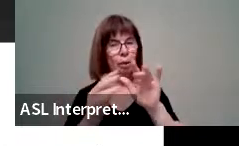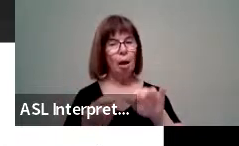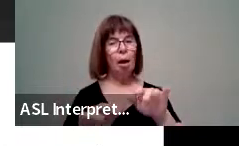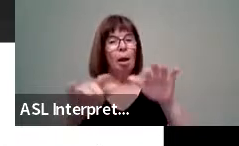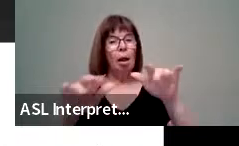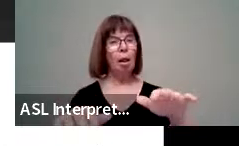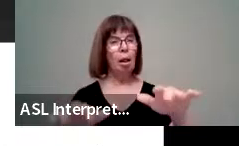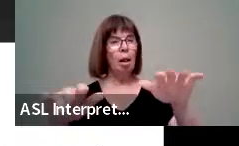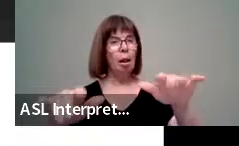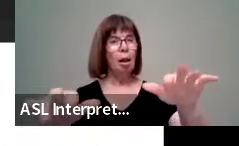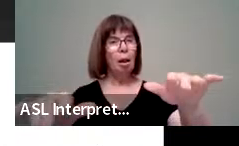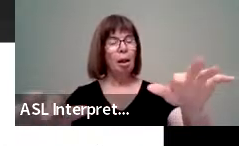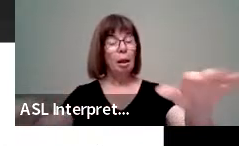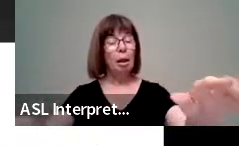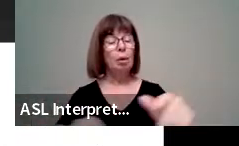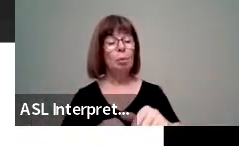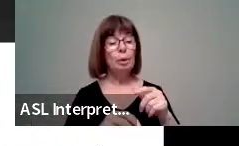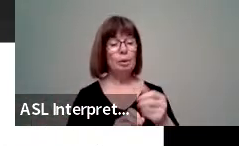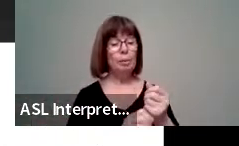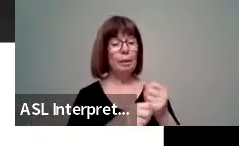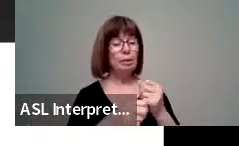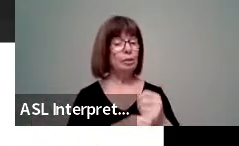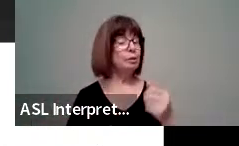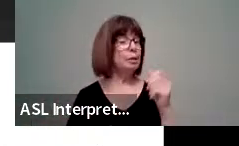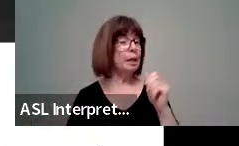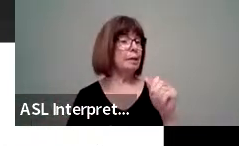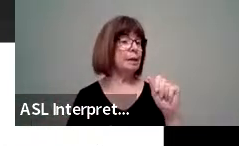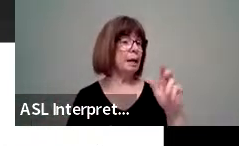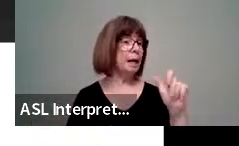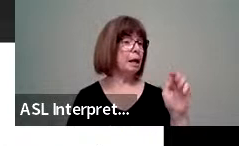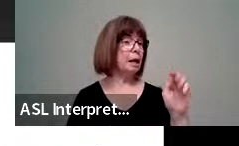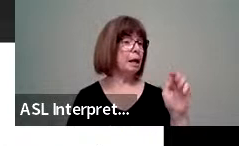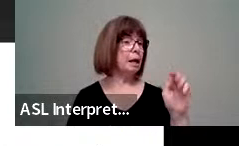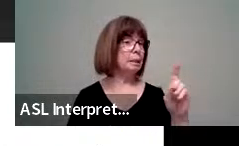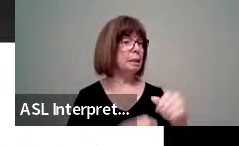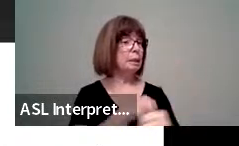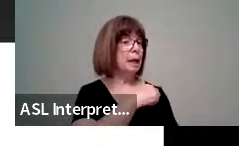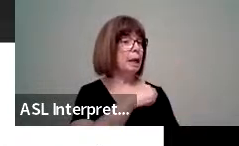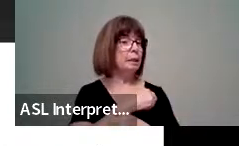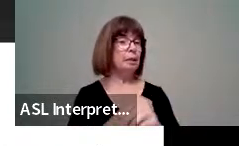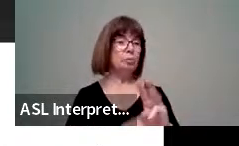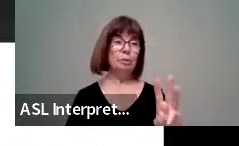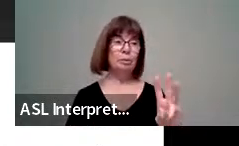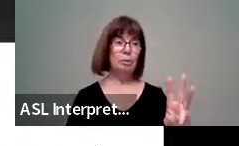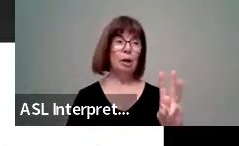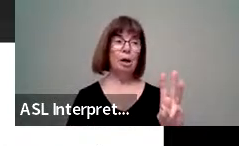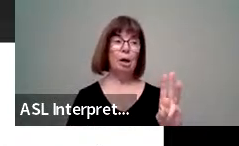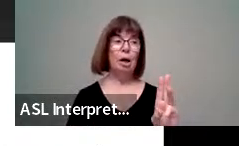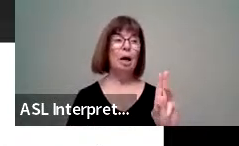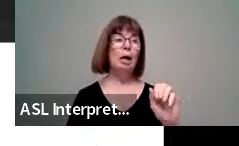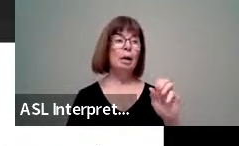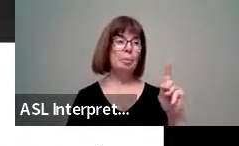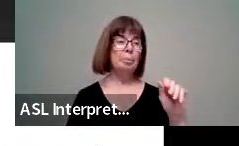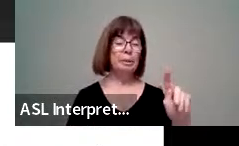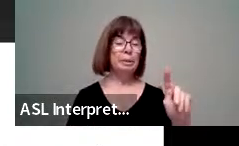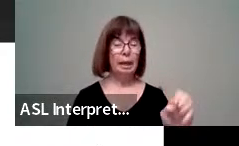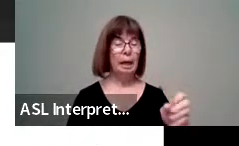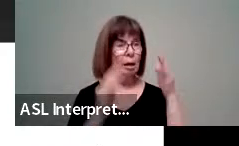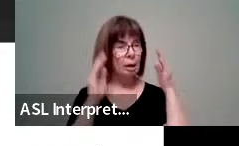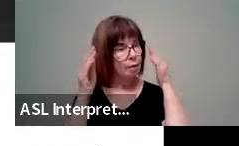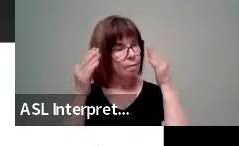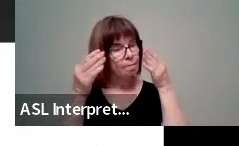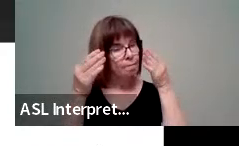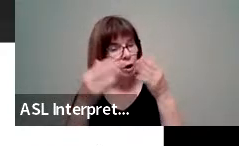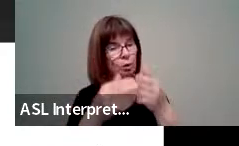guidance on Alameda is up to date on our Alameda County website. and with a real focus on